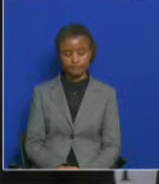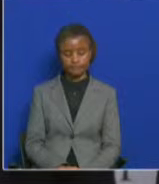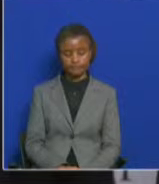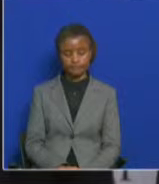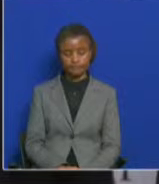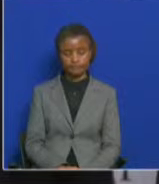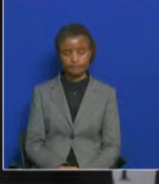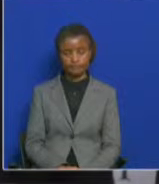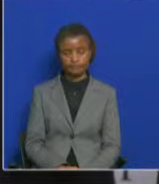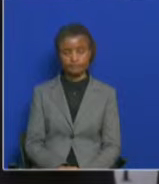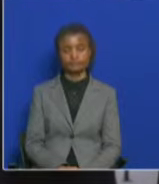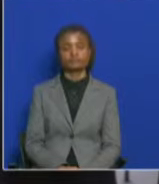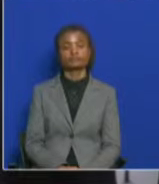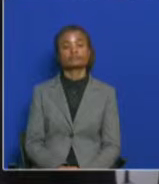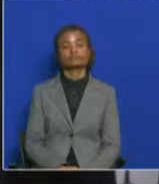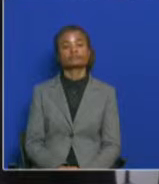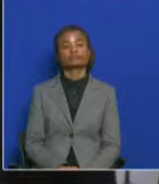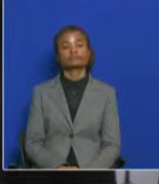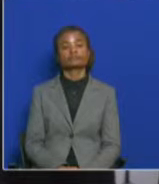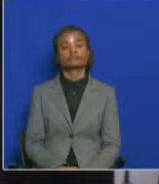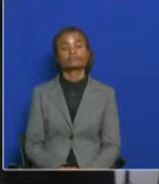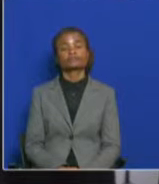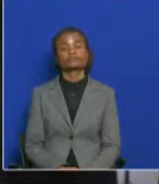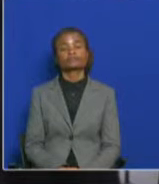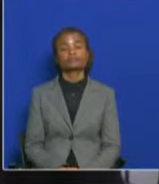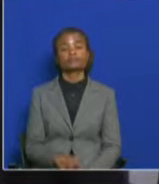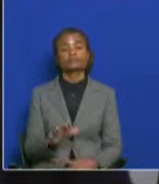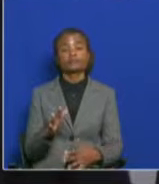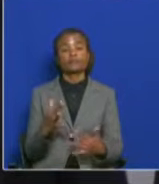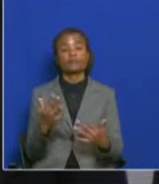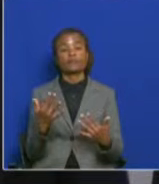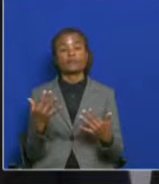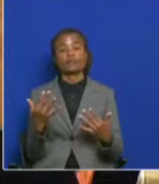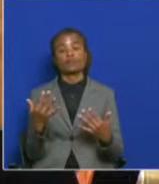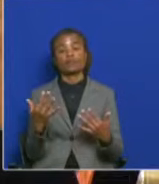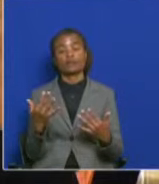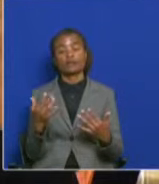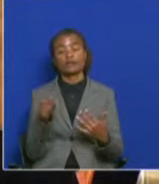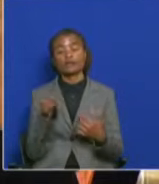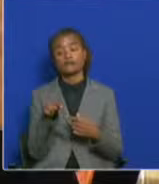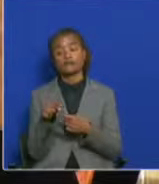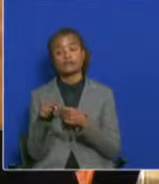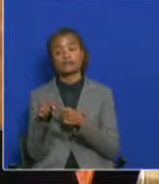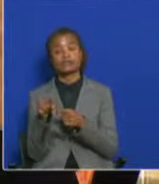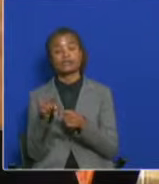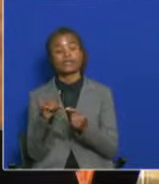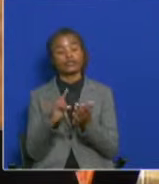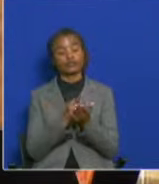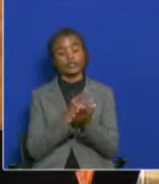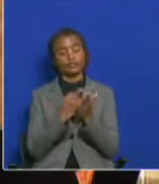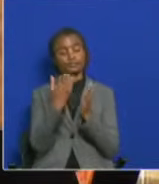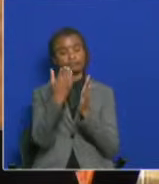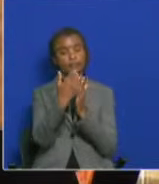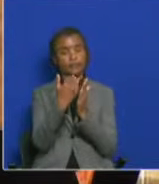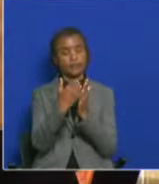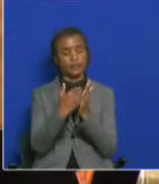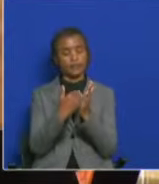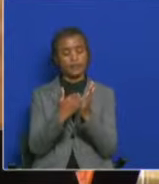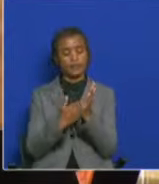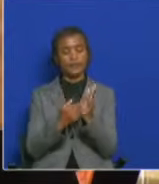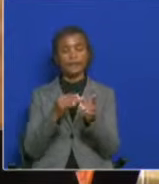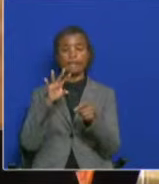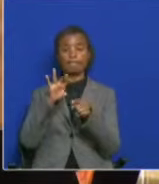So, Chair, just to wrap up then on what I was saying, emerges from this set of chats, in addition to what I've already laid out, is